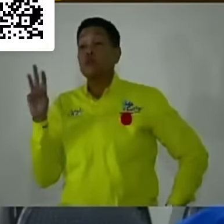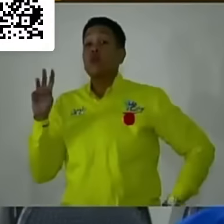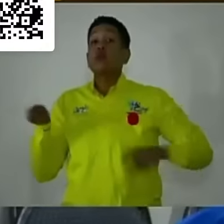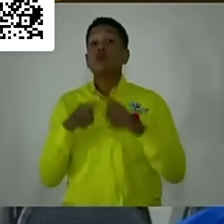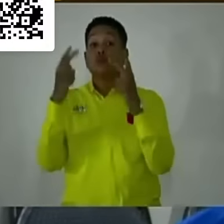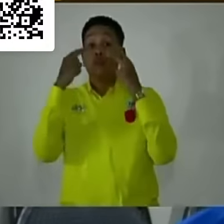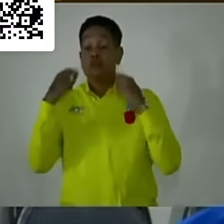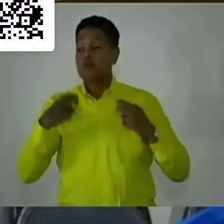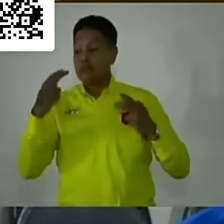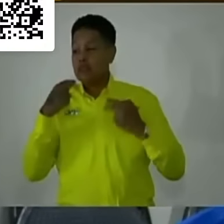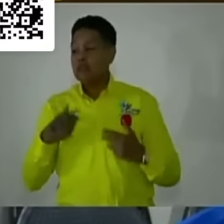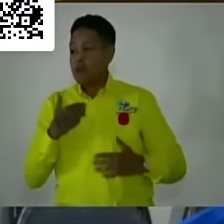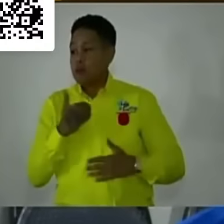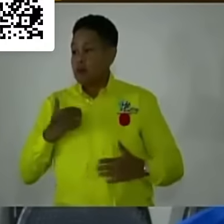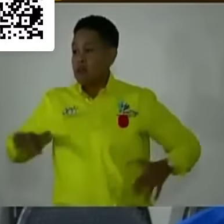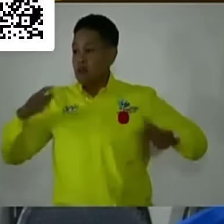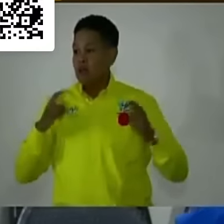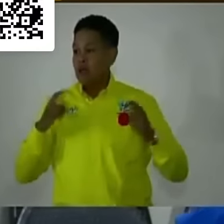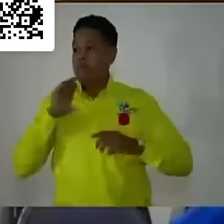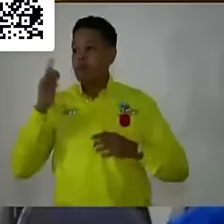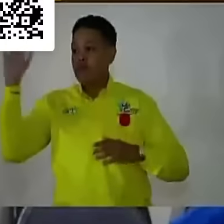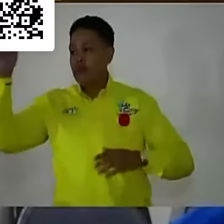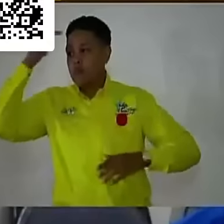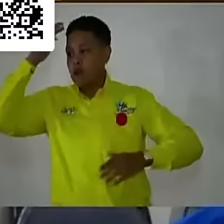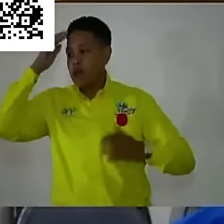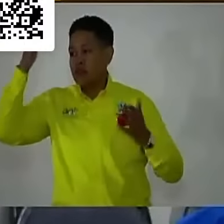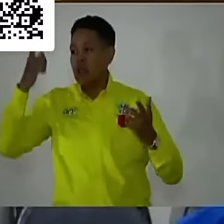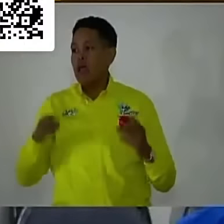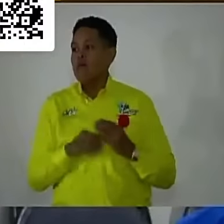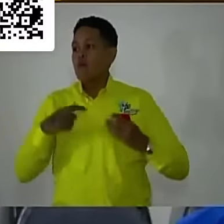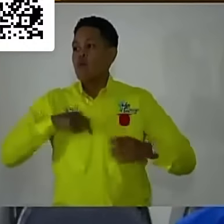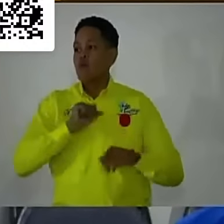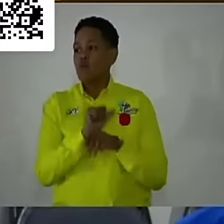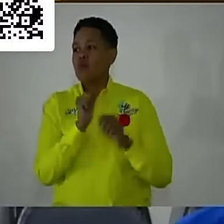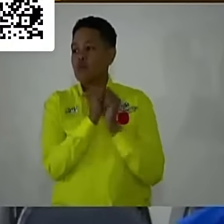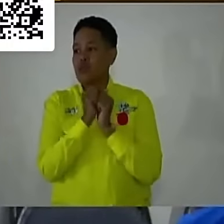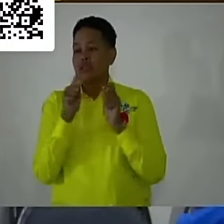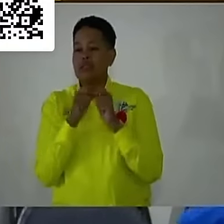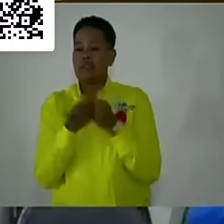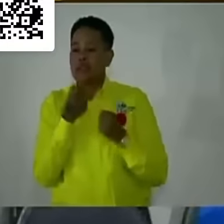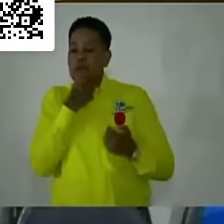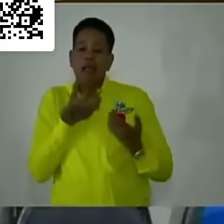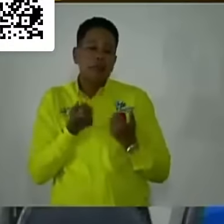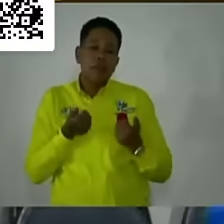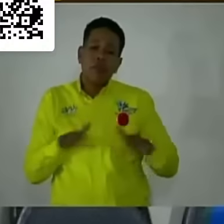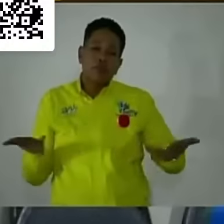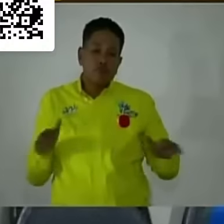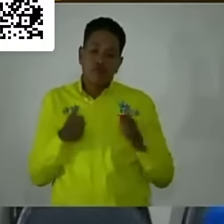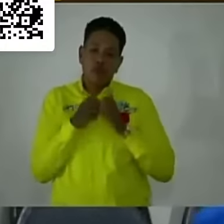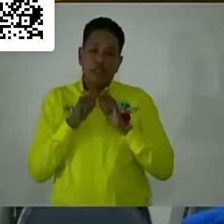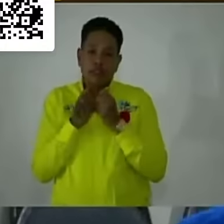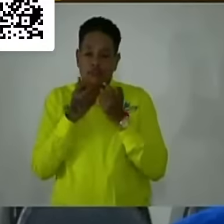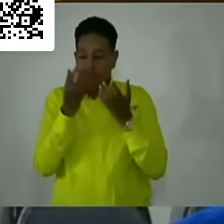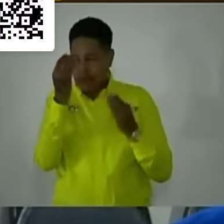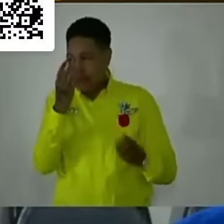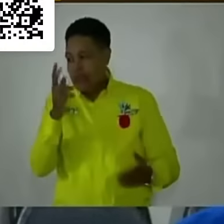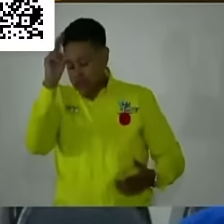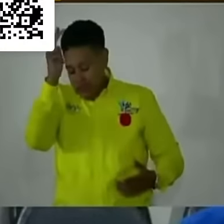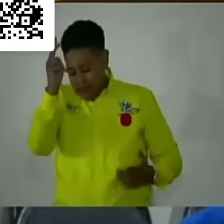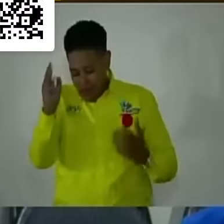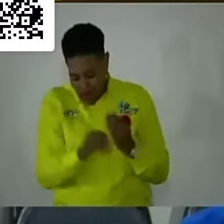me, you see my colleagues and the Prime Minister. So we work together as a team. Well, let me just say that. But